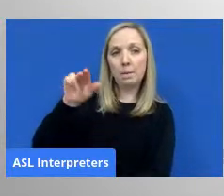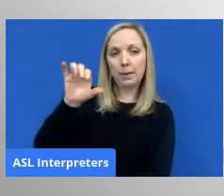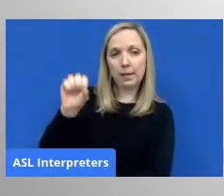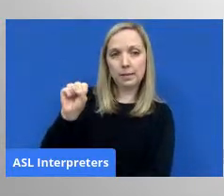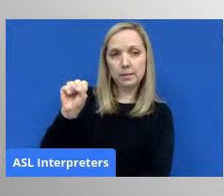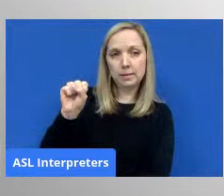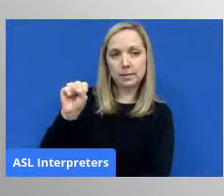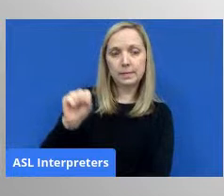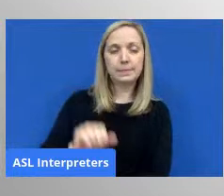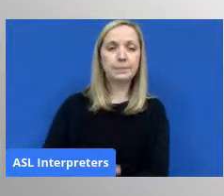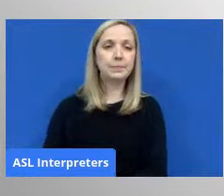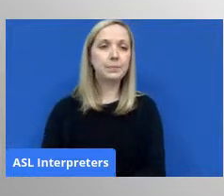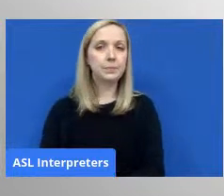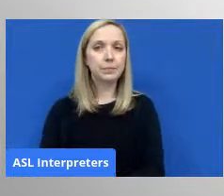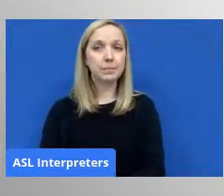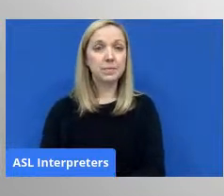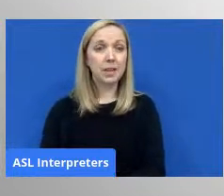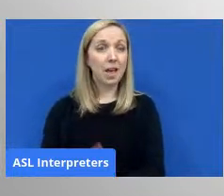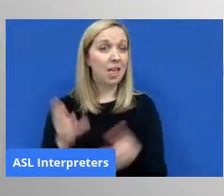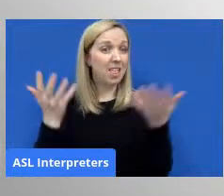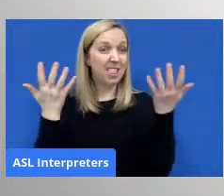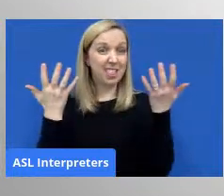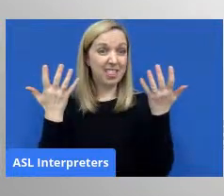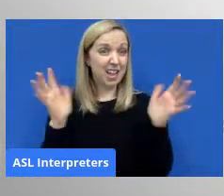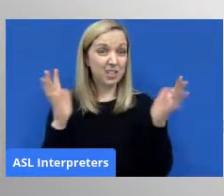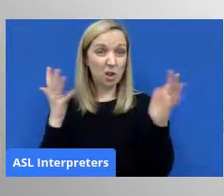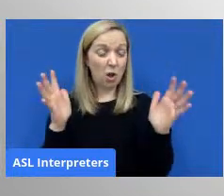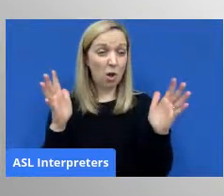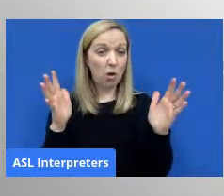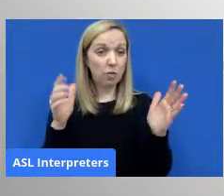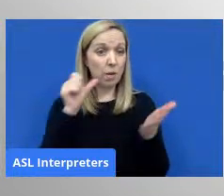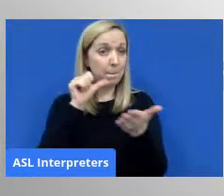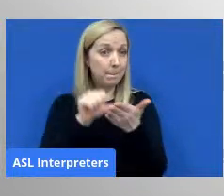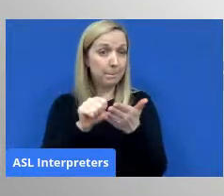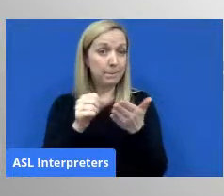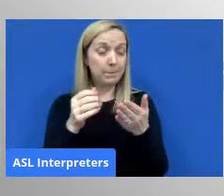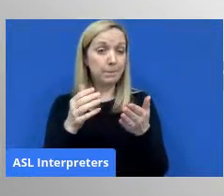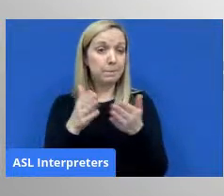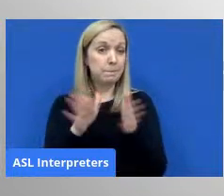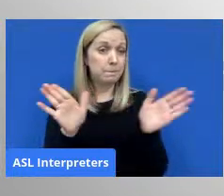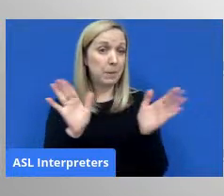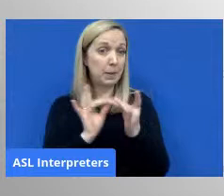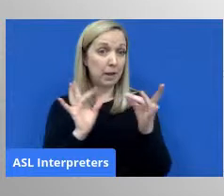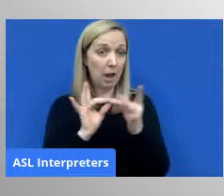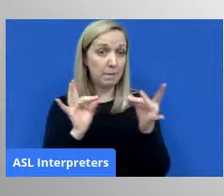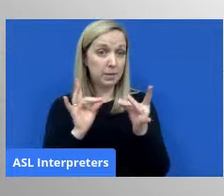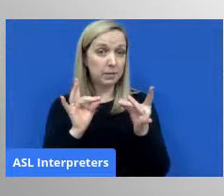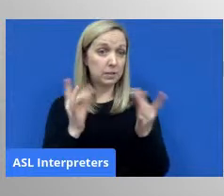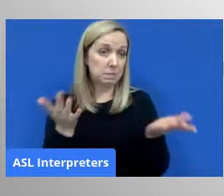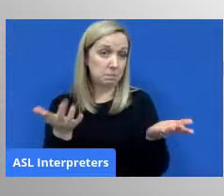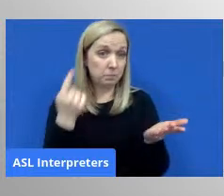And that is all. Those are all of the public comments that I have